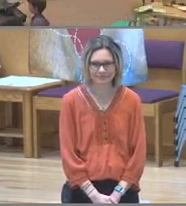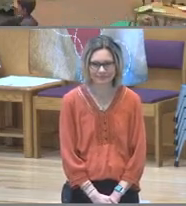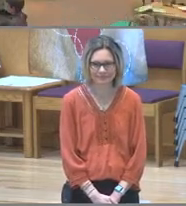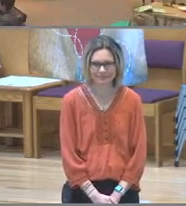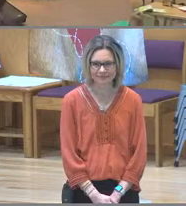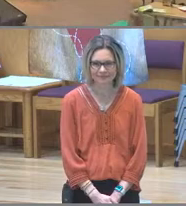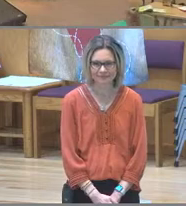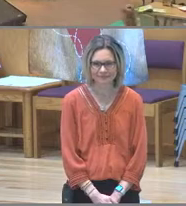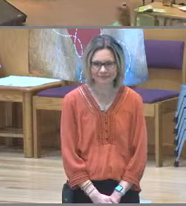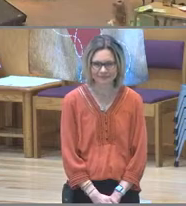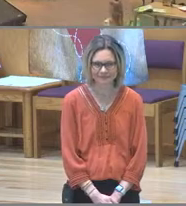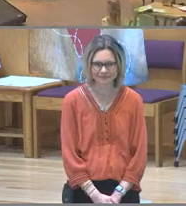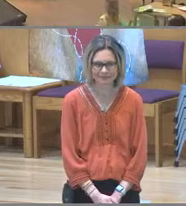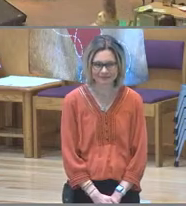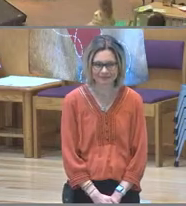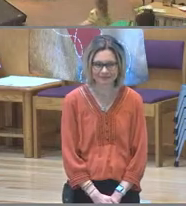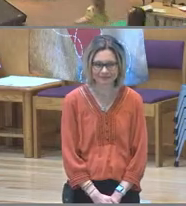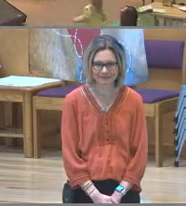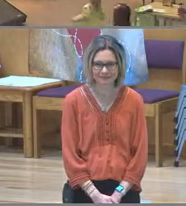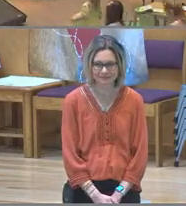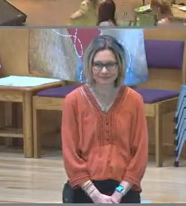said,